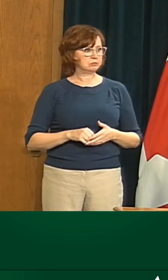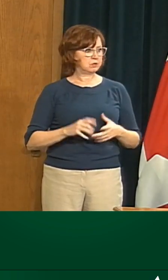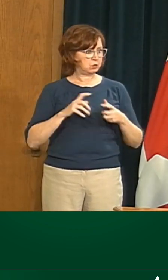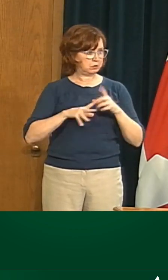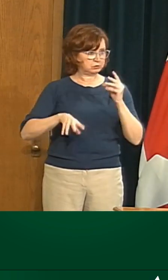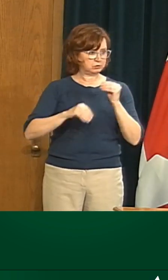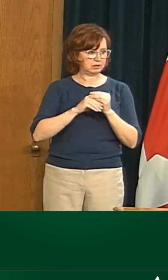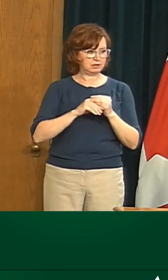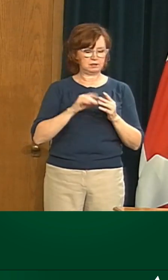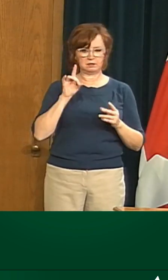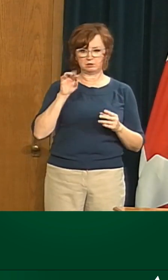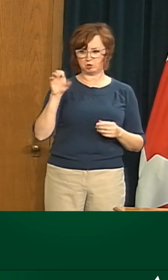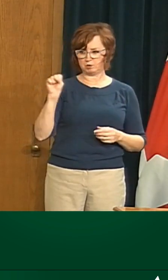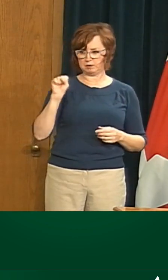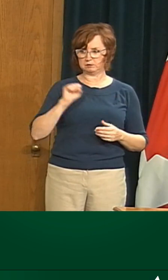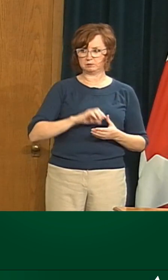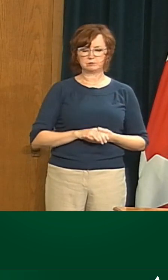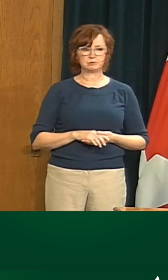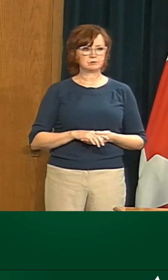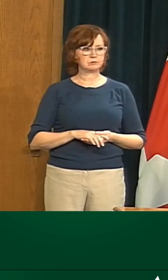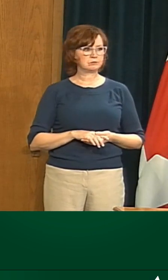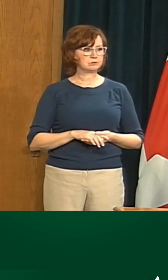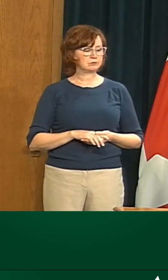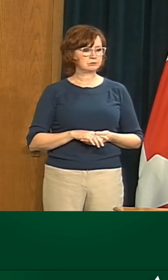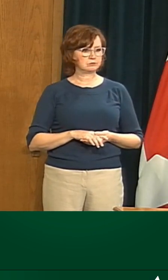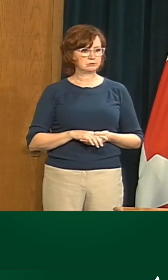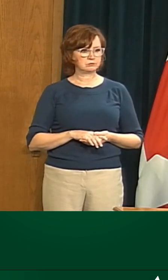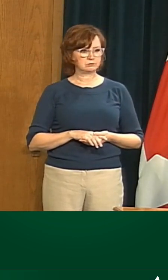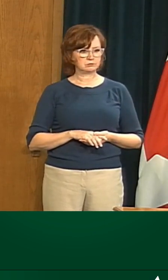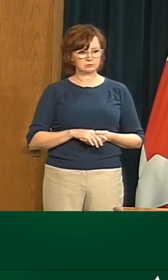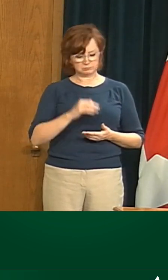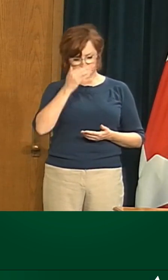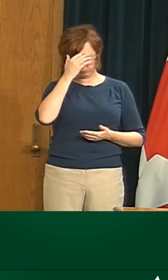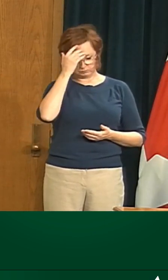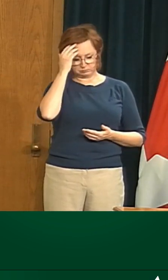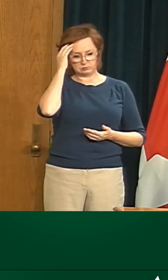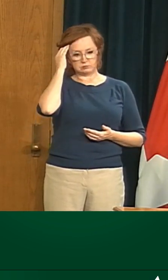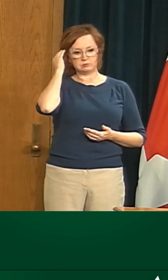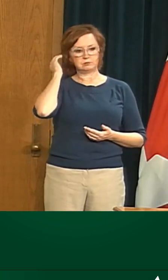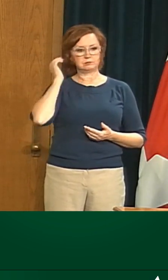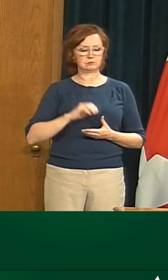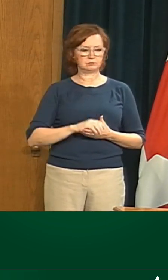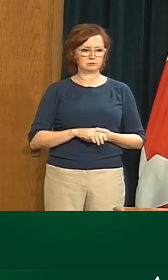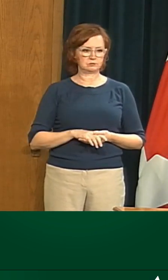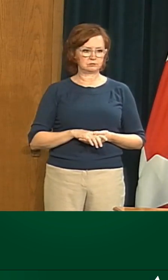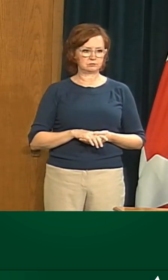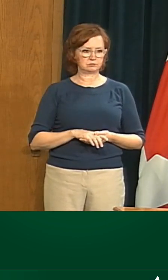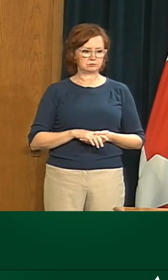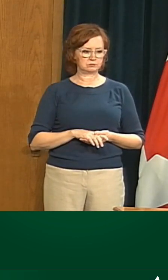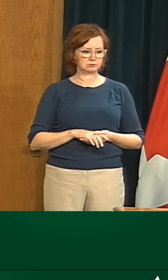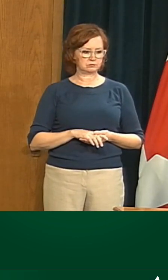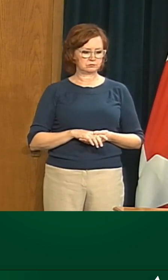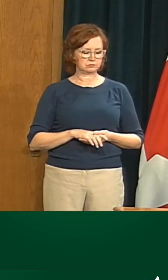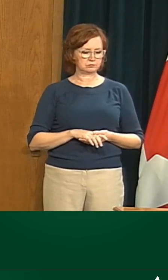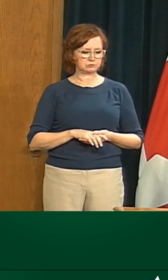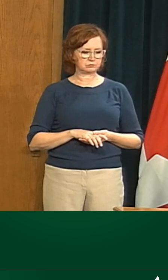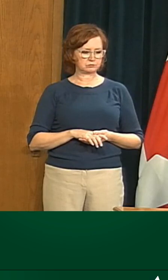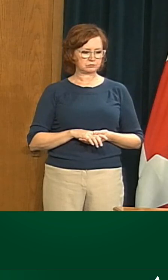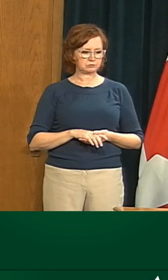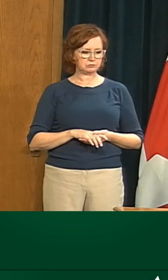to add from your perspective, Dr. Shahab, but I think it's fair to say this isn't a conversation that we've been focused